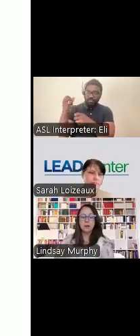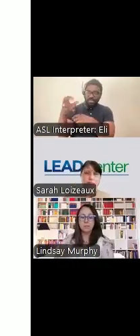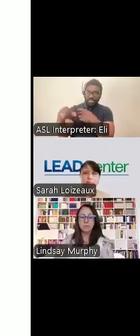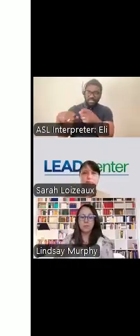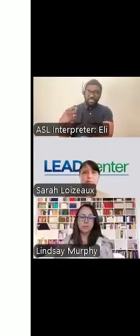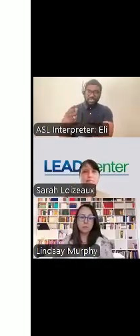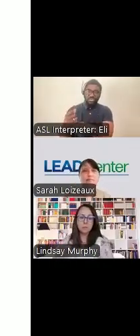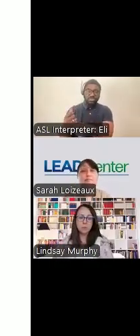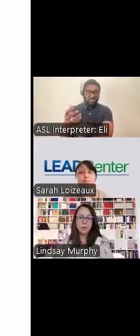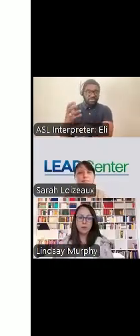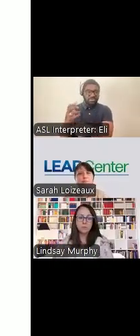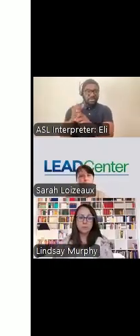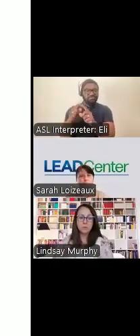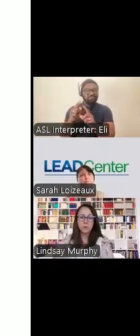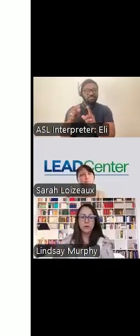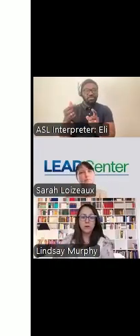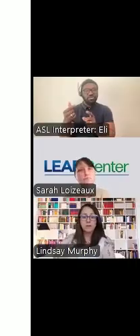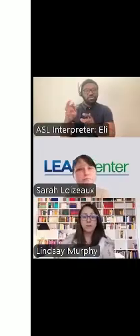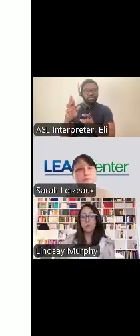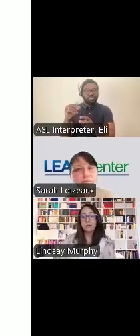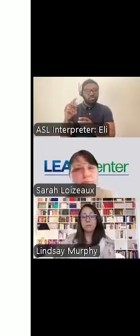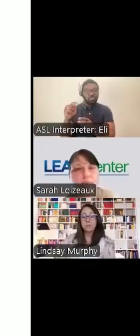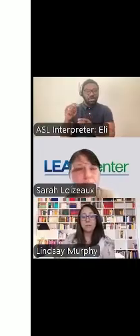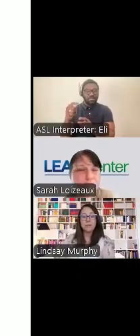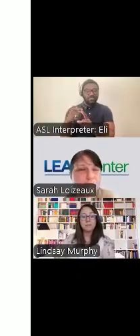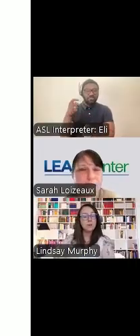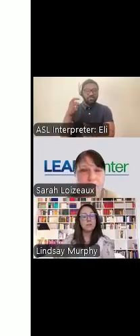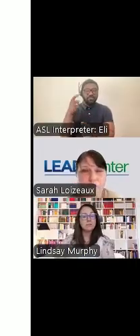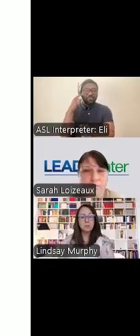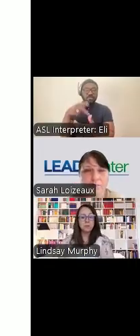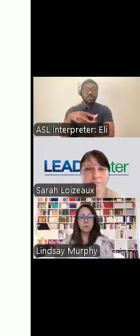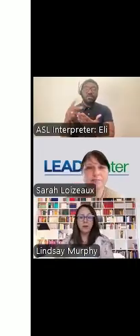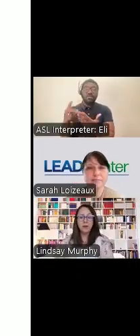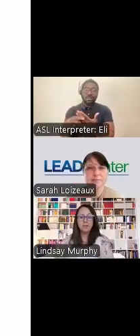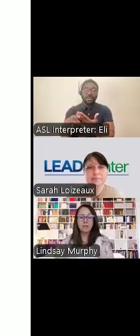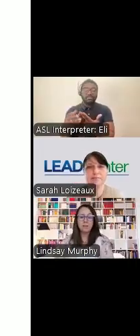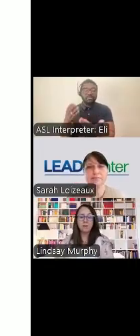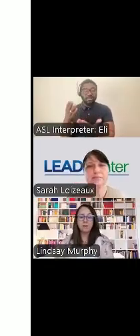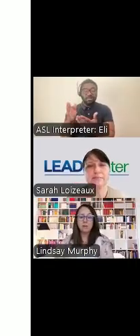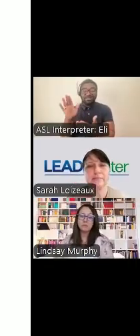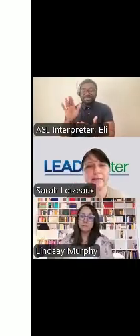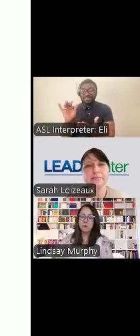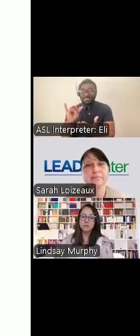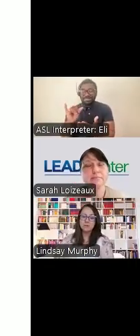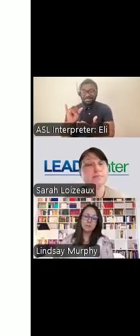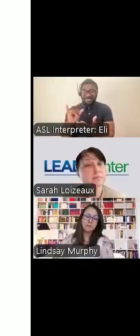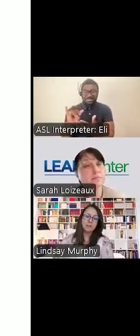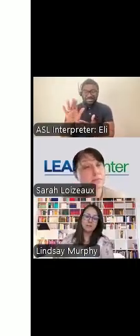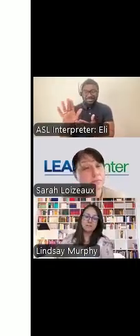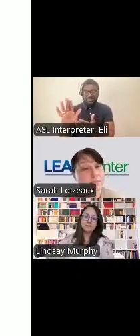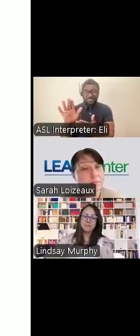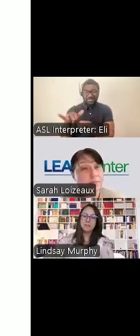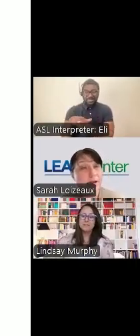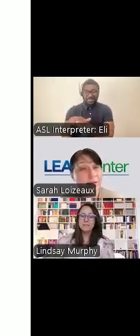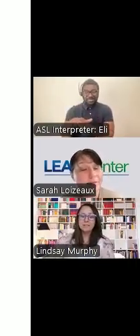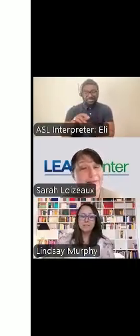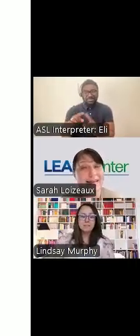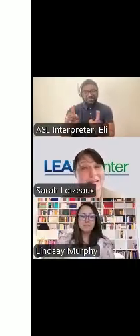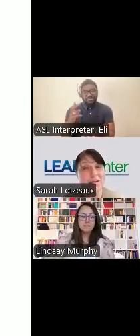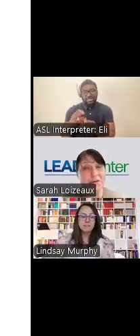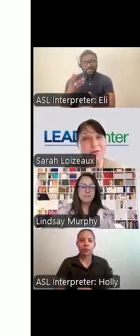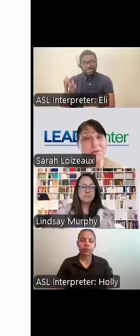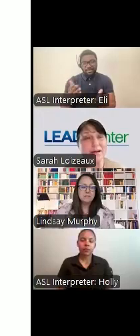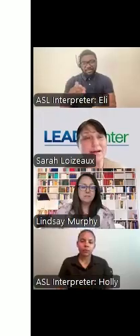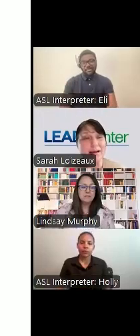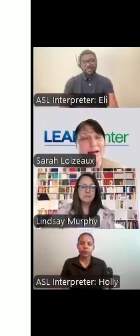grants for this program. So there could be something that has a very similar model in other areas, just called different things.